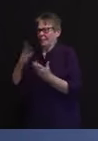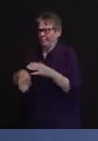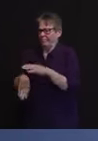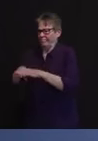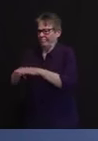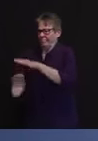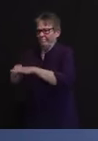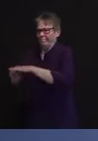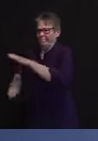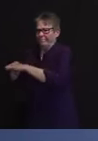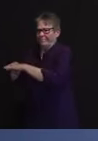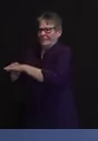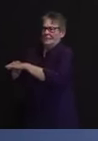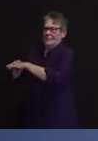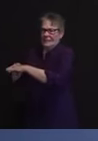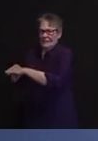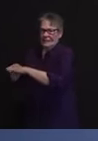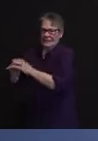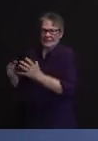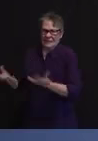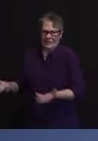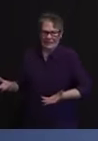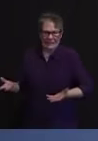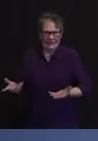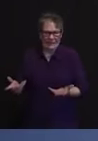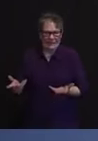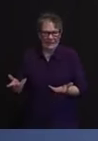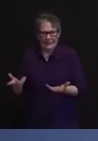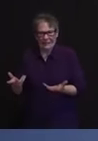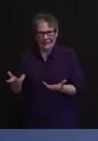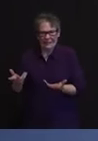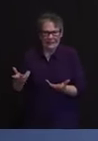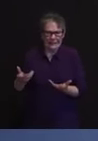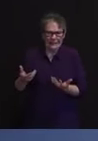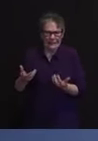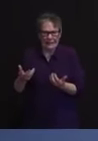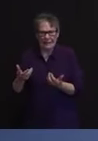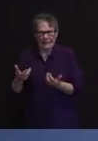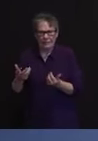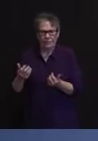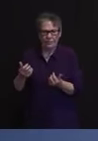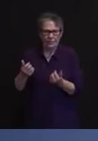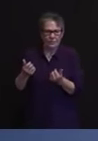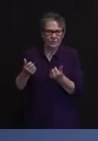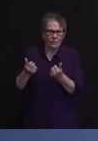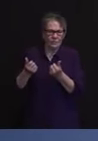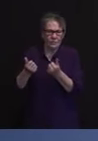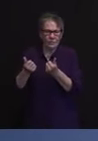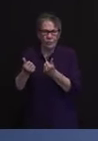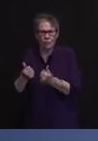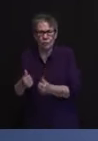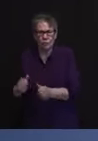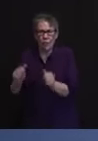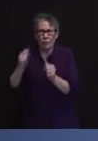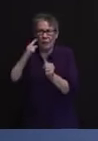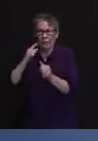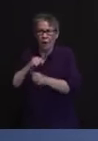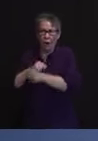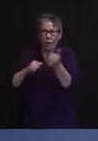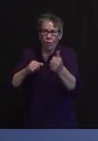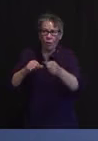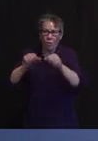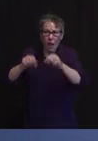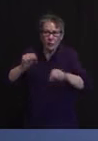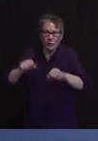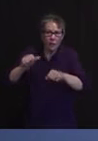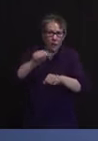care sites that we have been planning for and that we are now operating. We've also identified